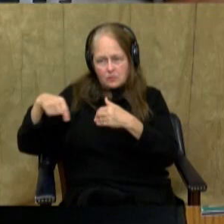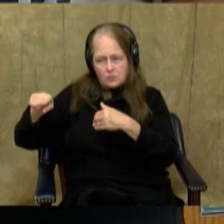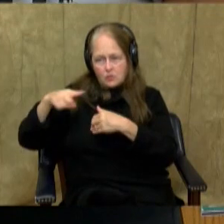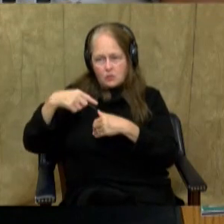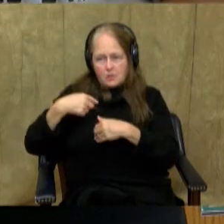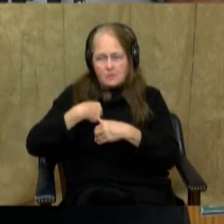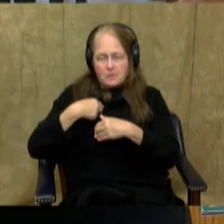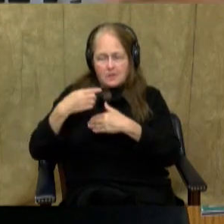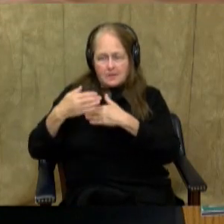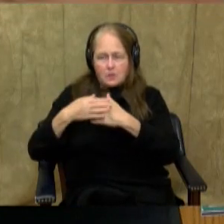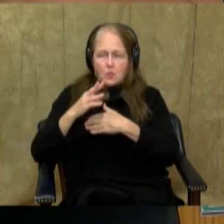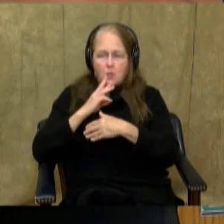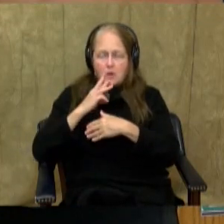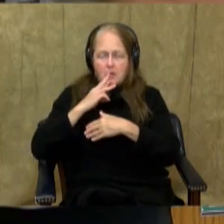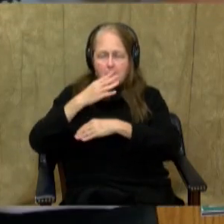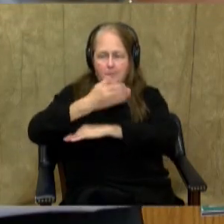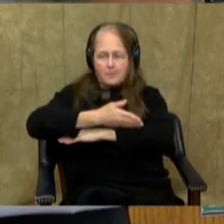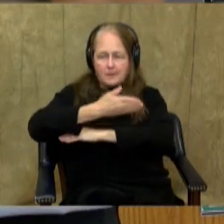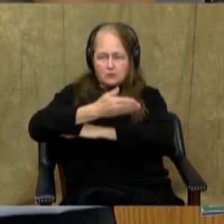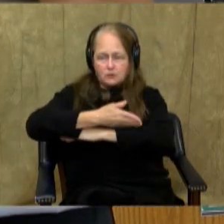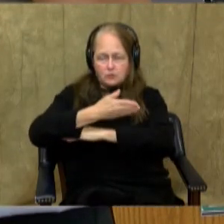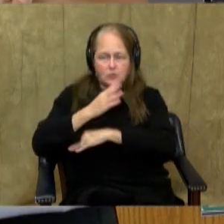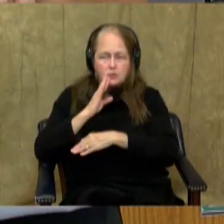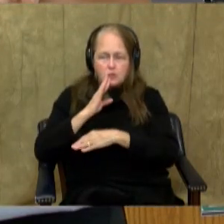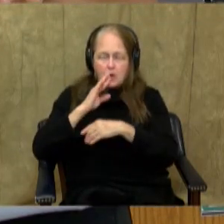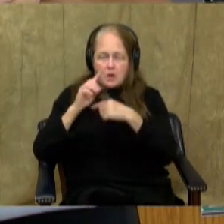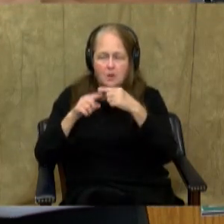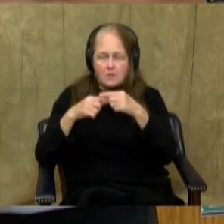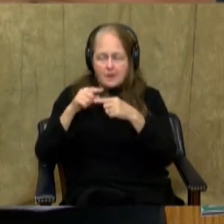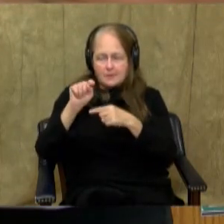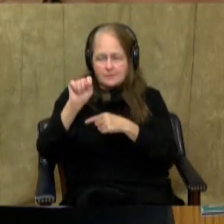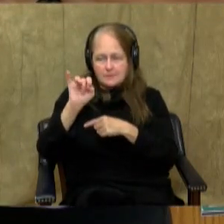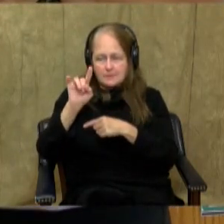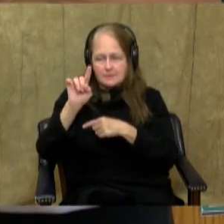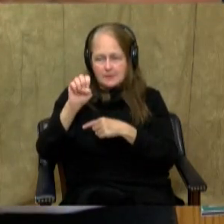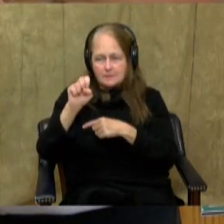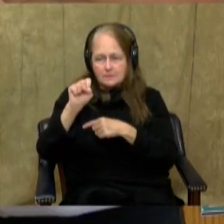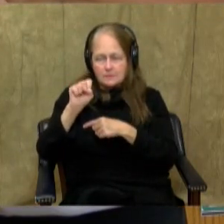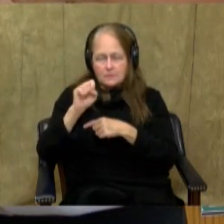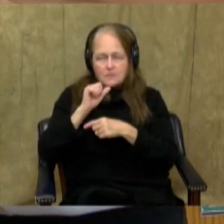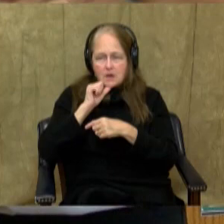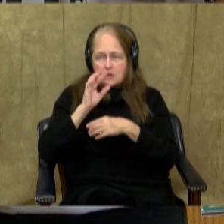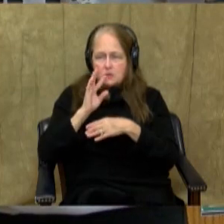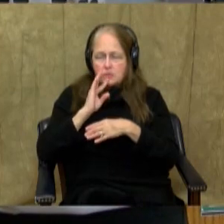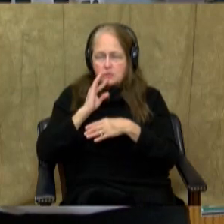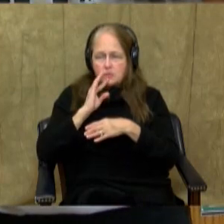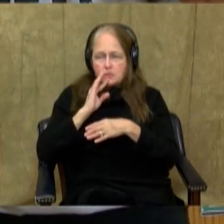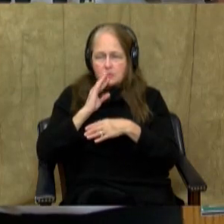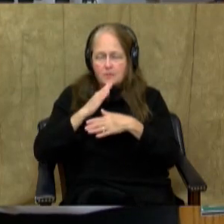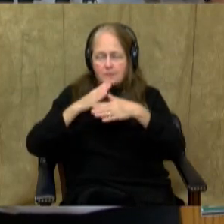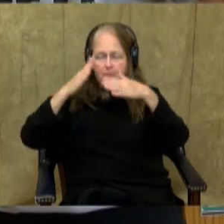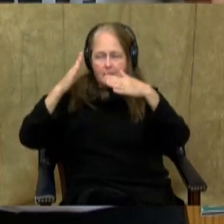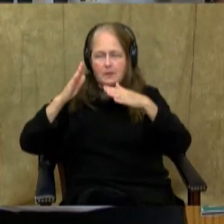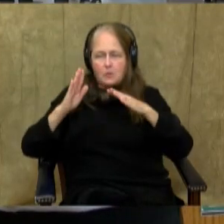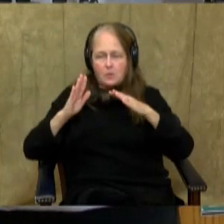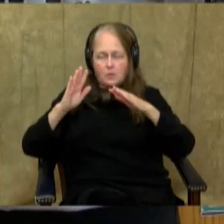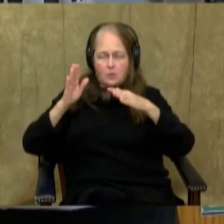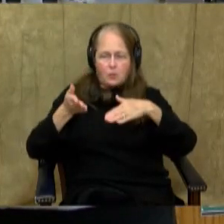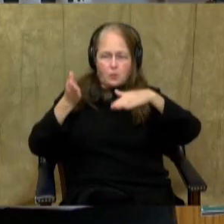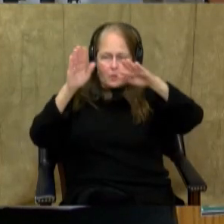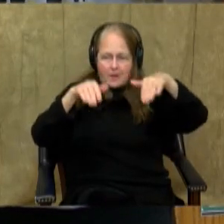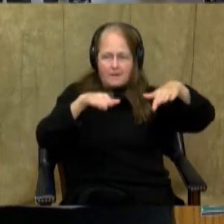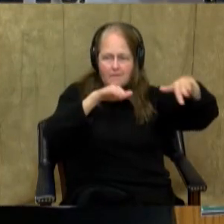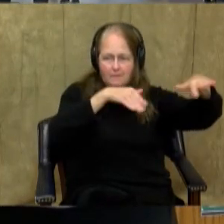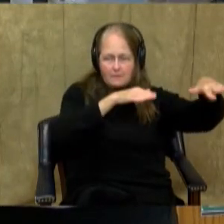with the waterways around here. When we're talking about tides, I'm not talking about how big the waves are.